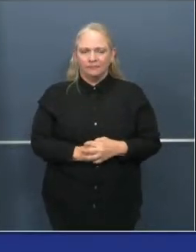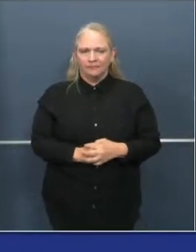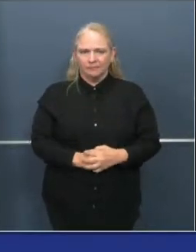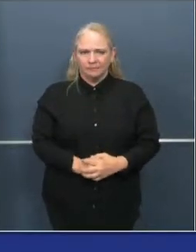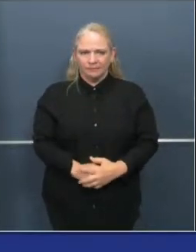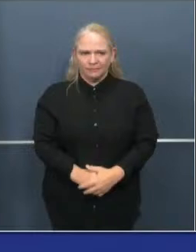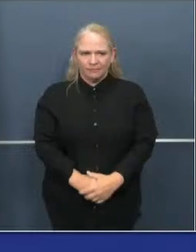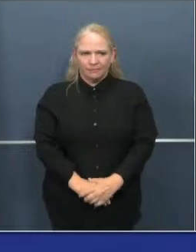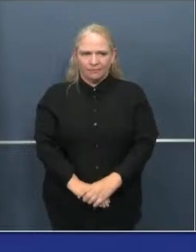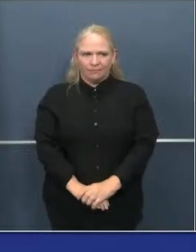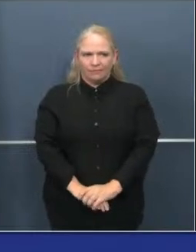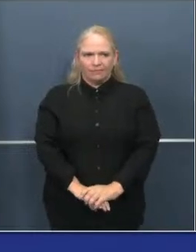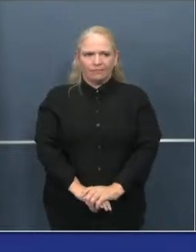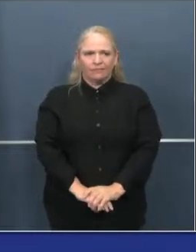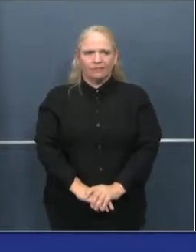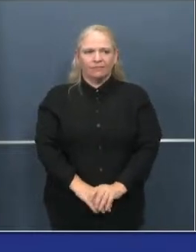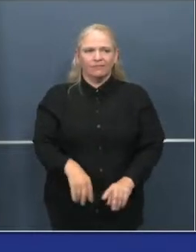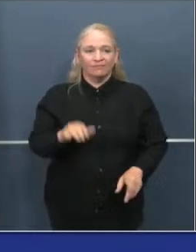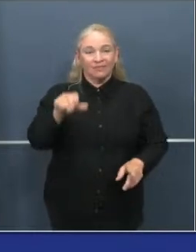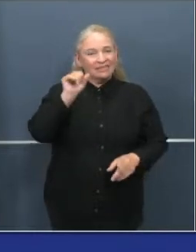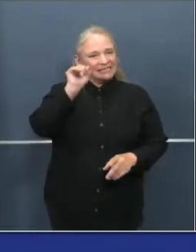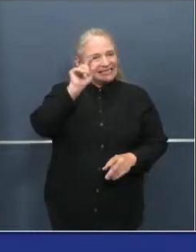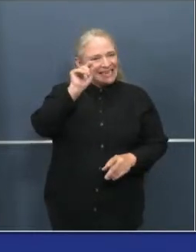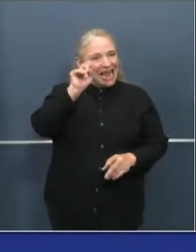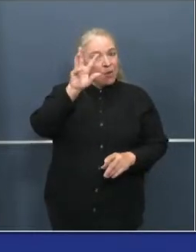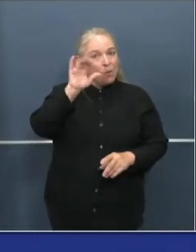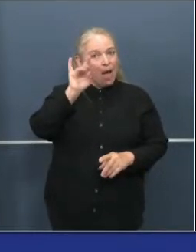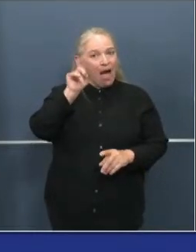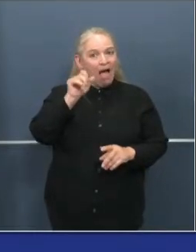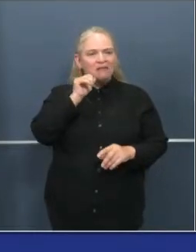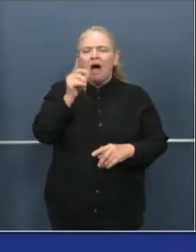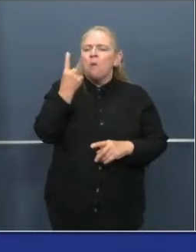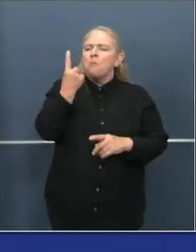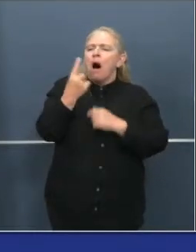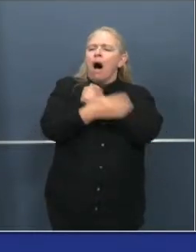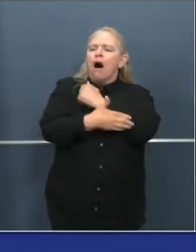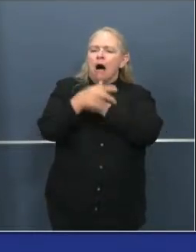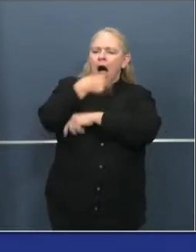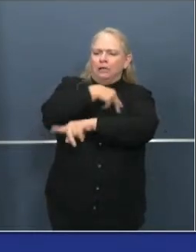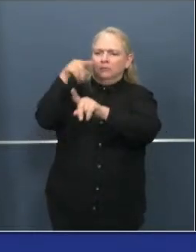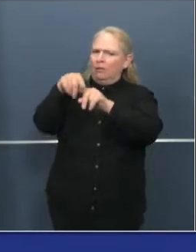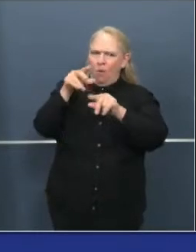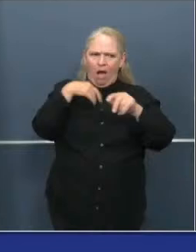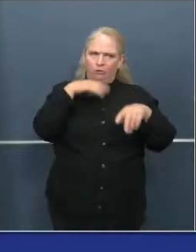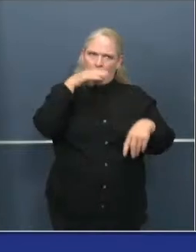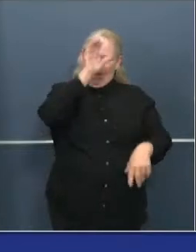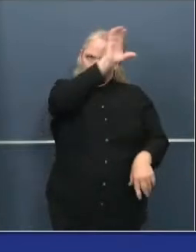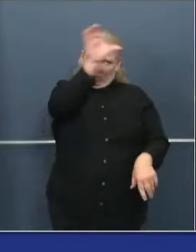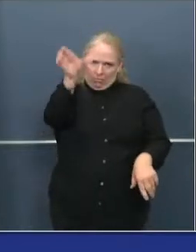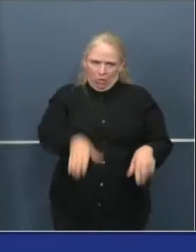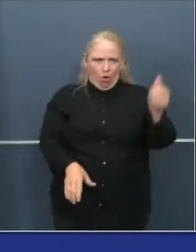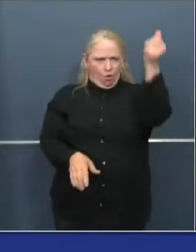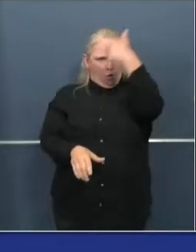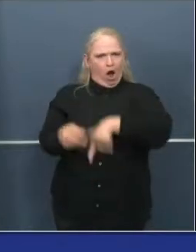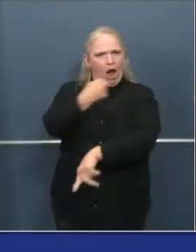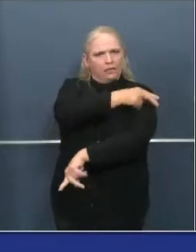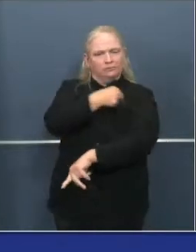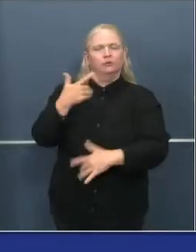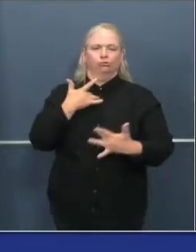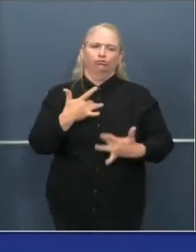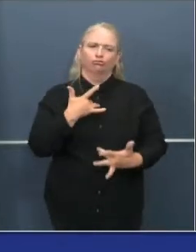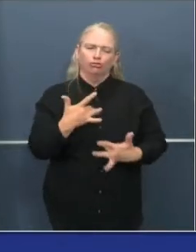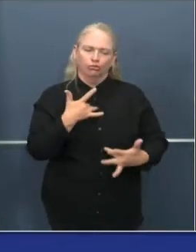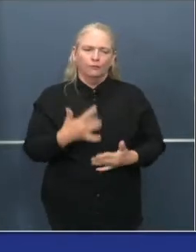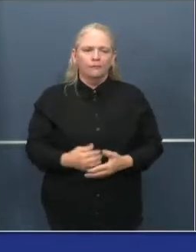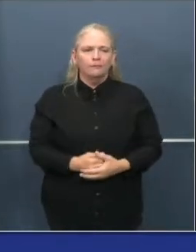some statewide actions we've taken recently. Again, pulling activities to the extent we can, as many activities, business